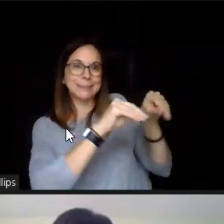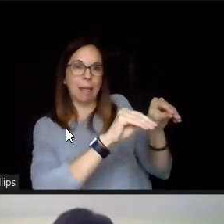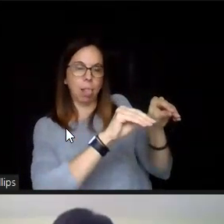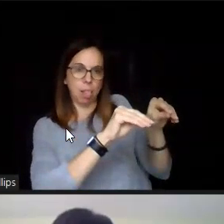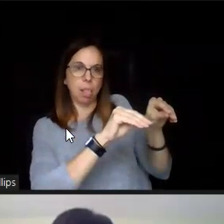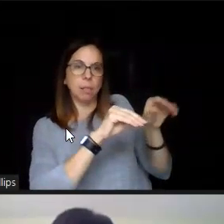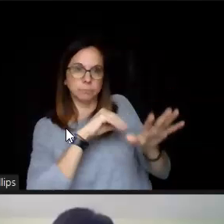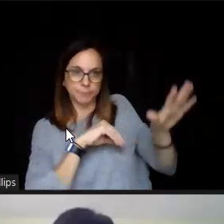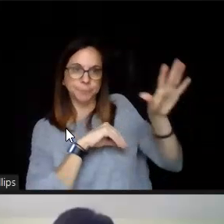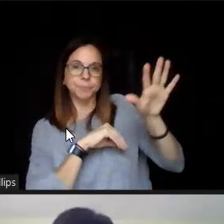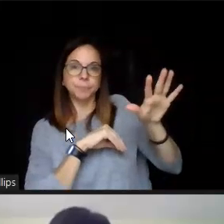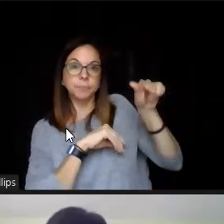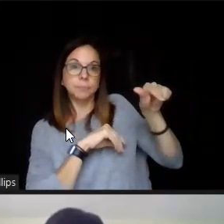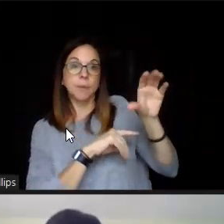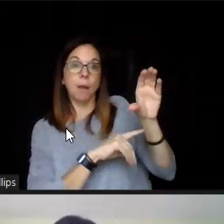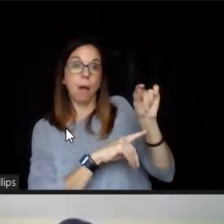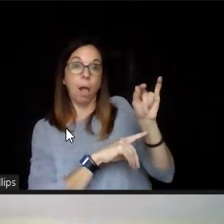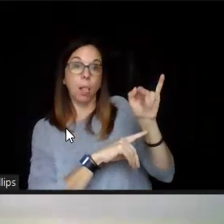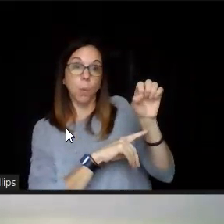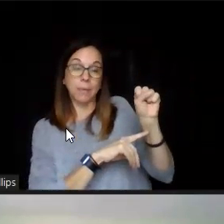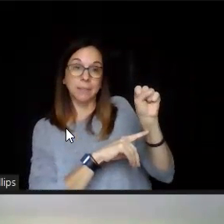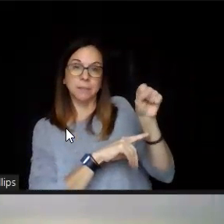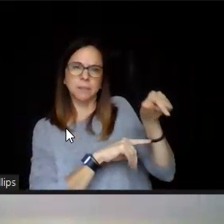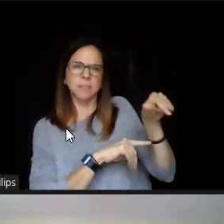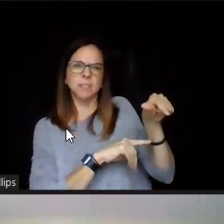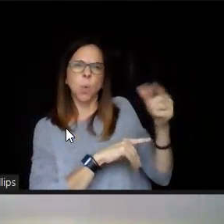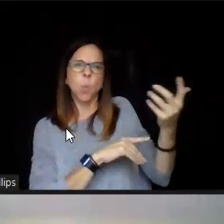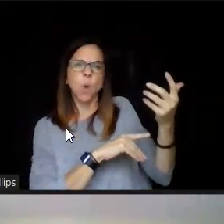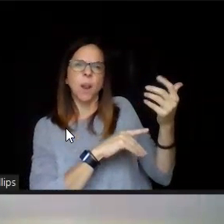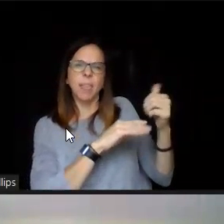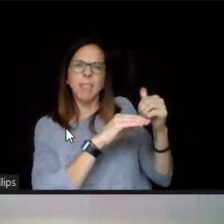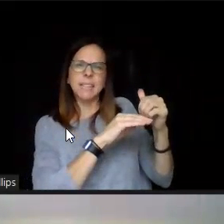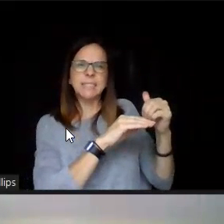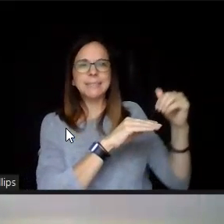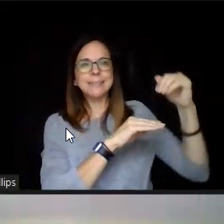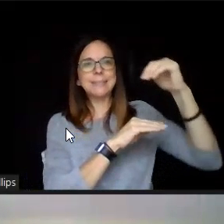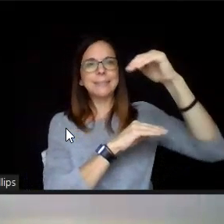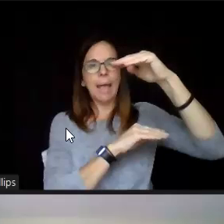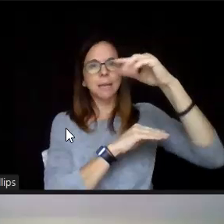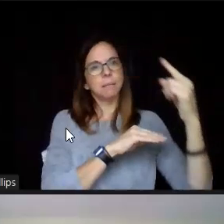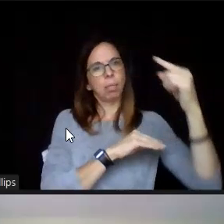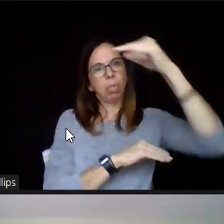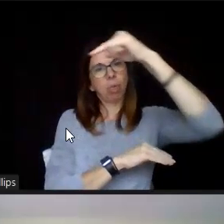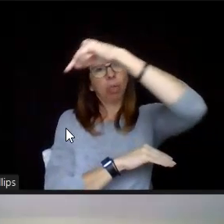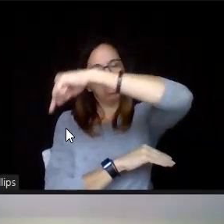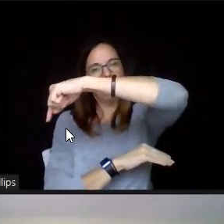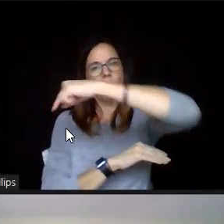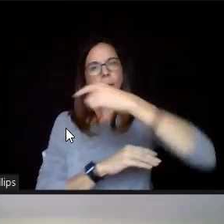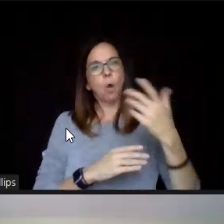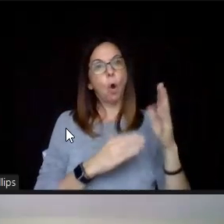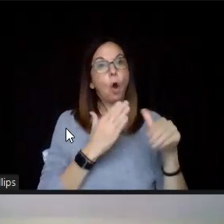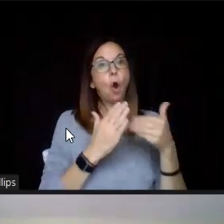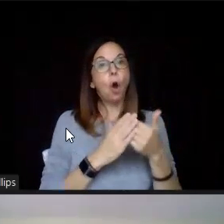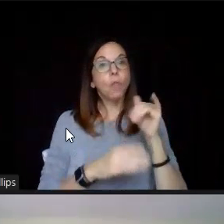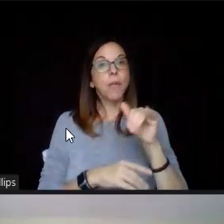abroad. From the colonies, what are the colonies sending back to the mother country? All